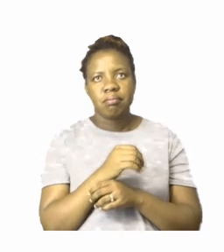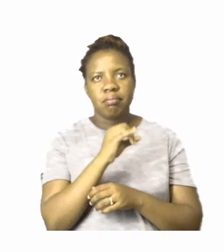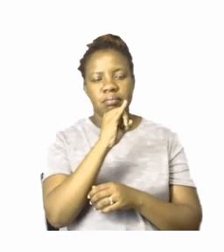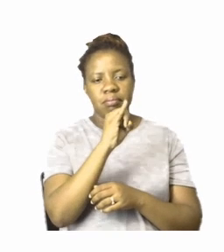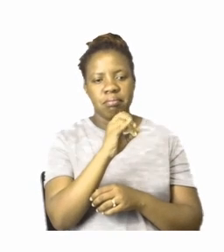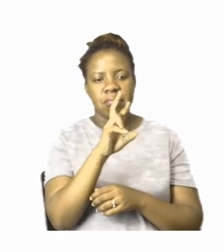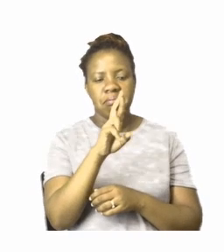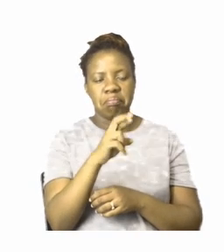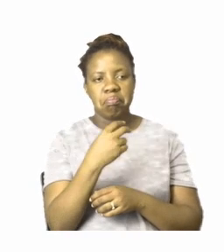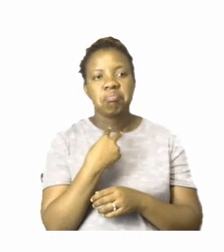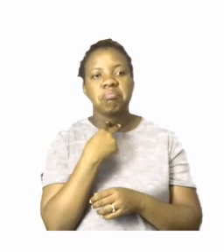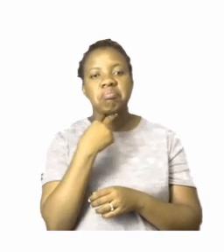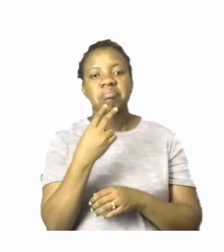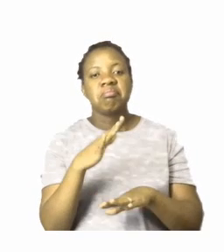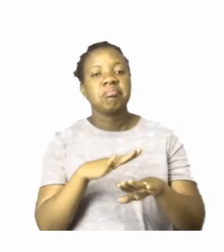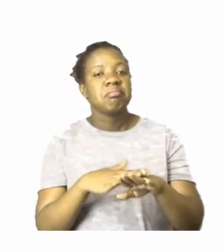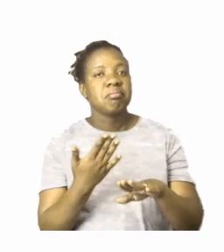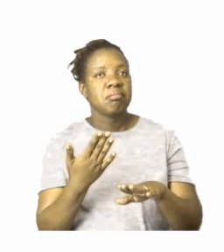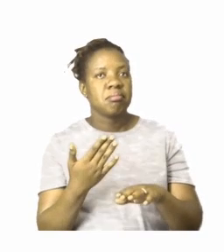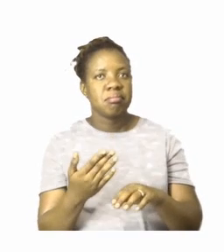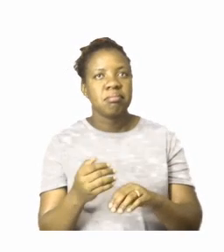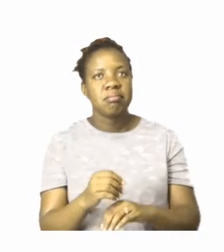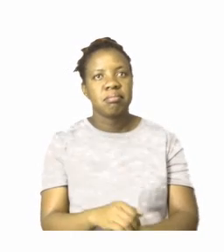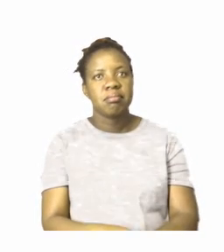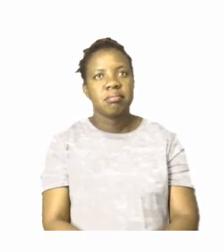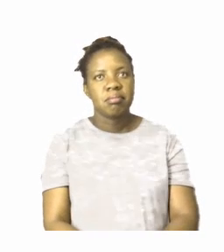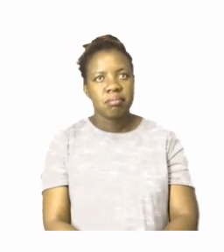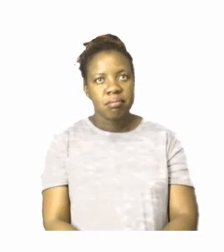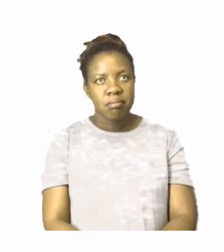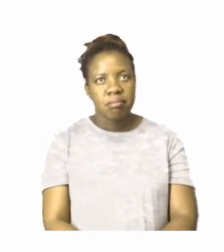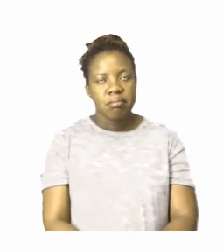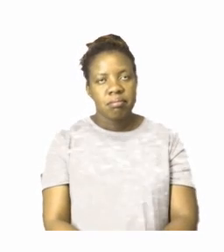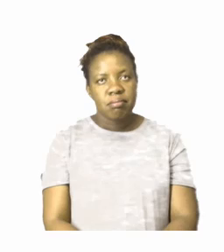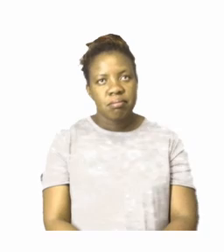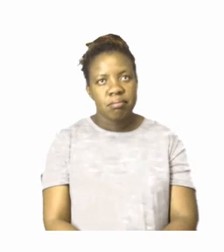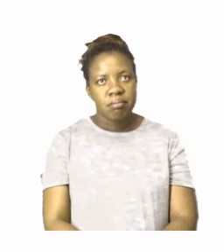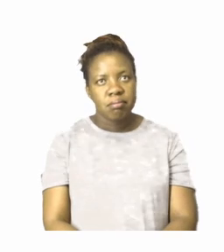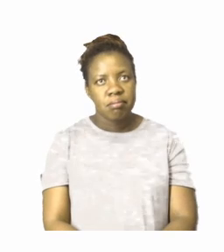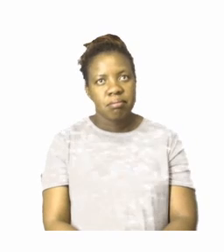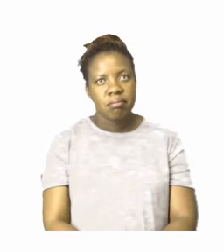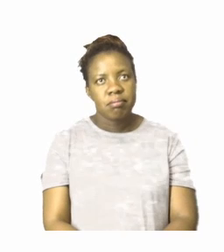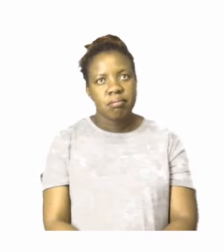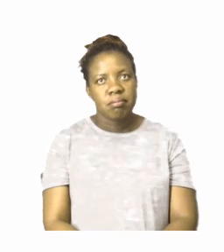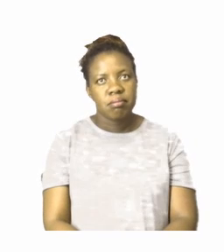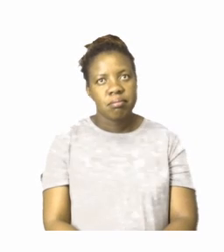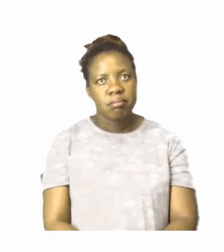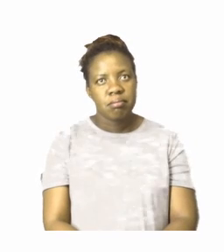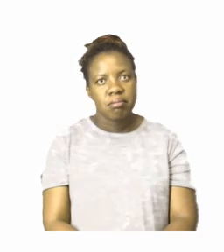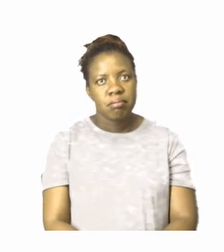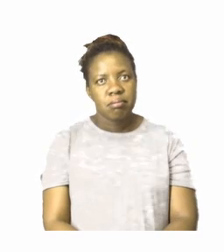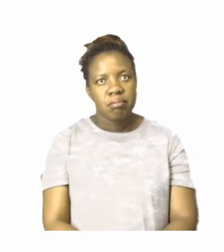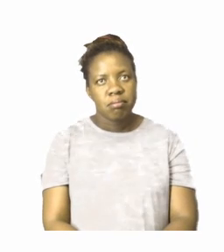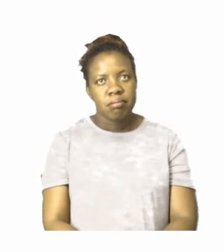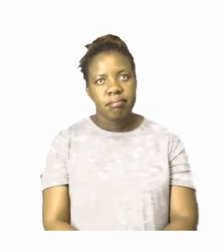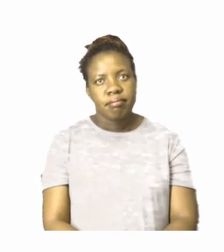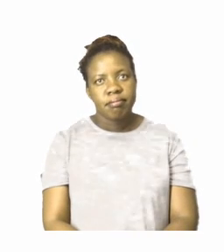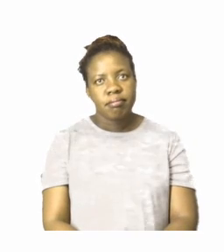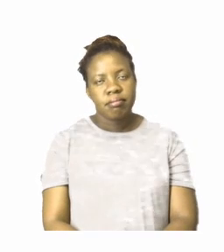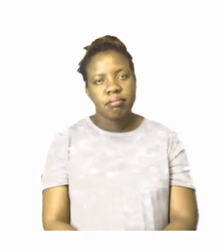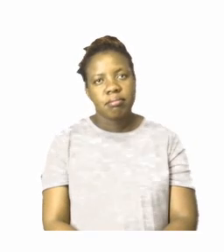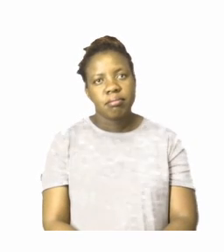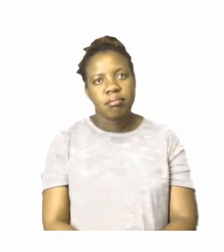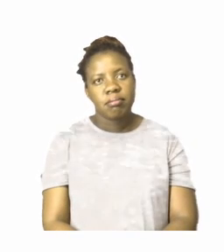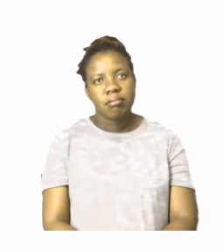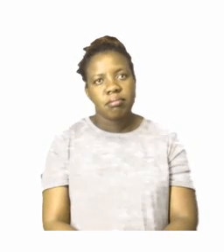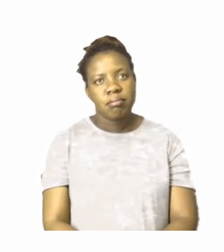Right. Now you will see there in the droplets you have a lot of different words, and